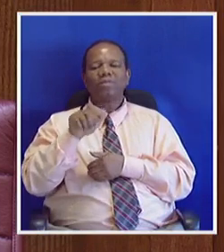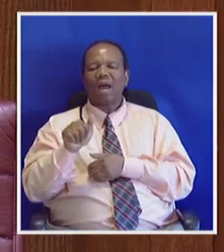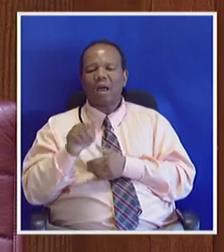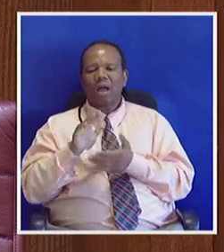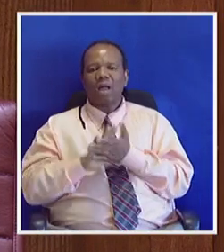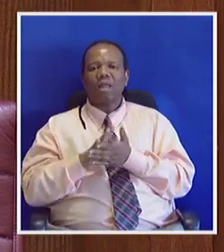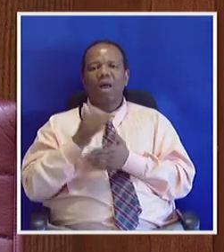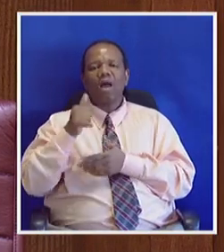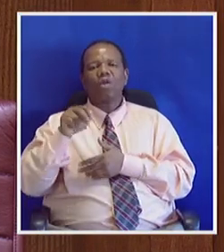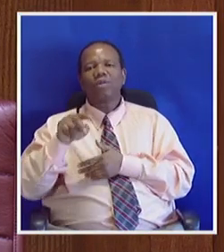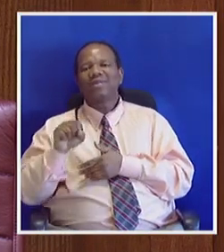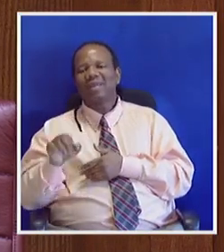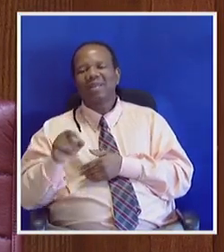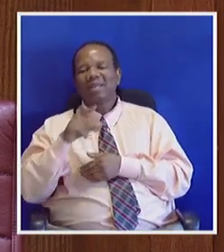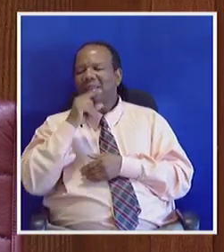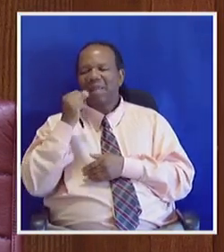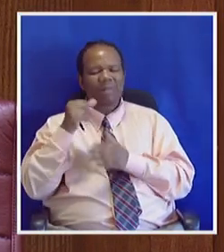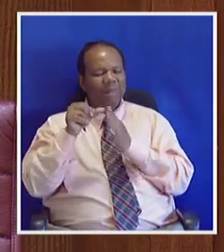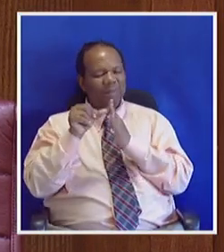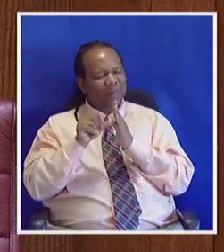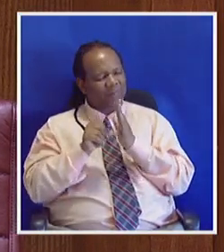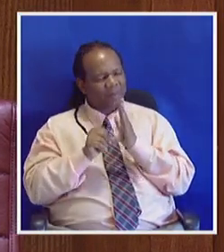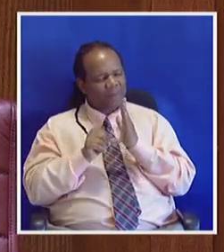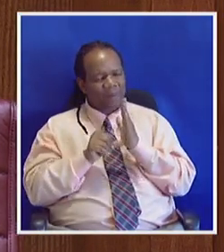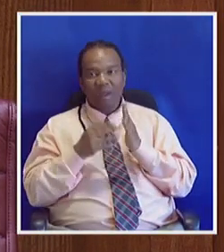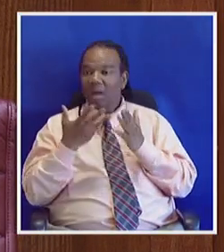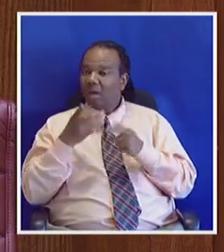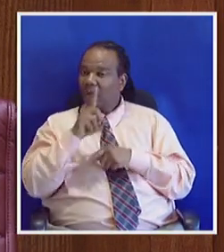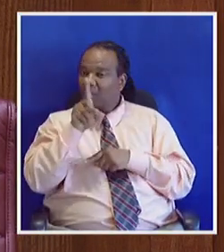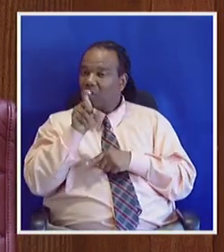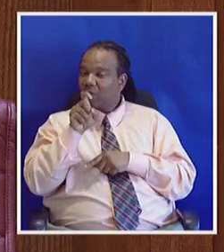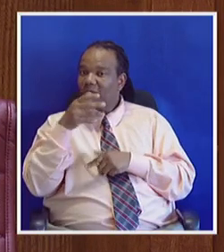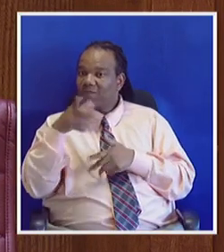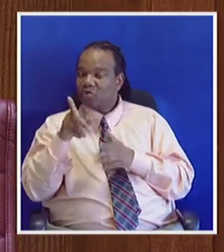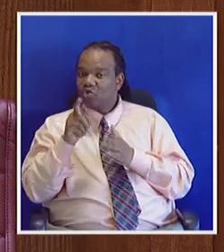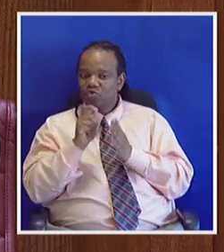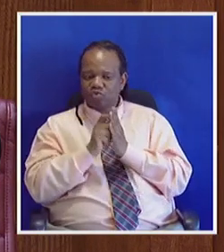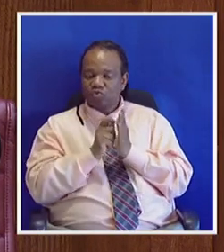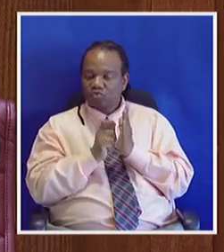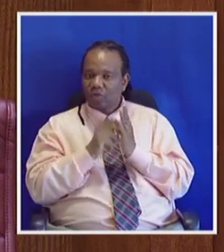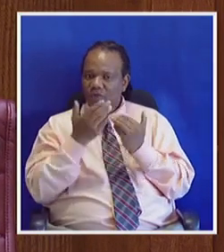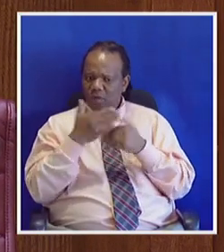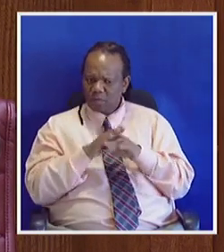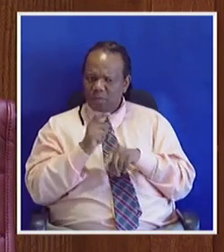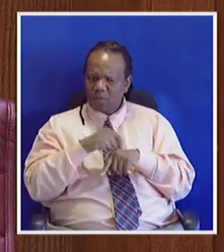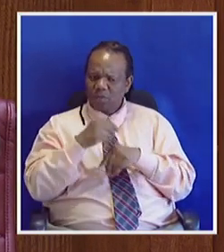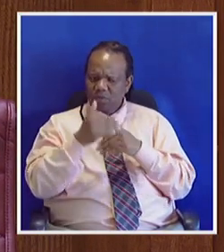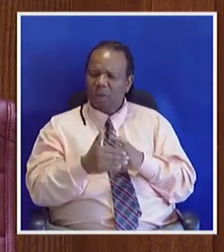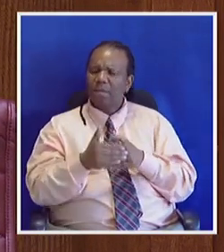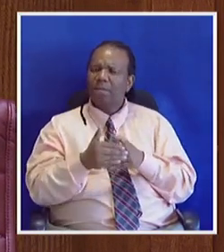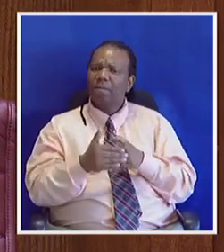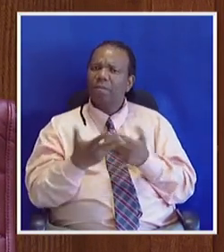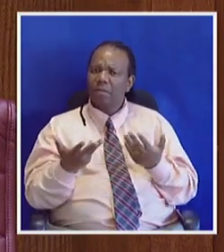list can go on and on and on. Had this register been implemented in time, it is arguable that